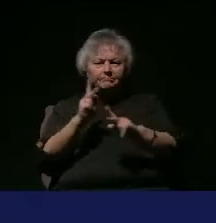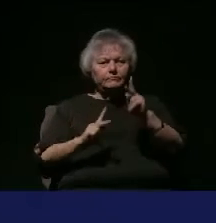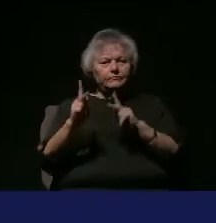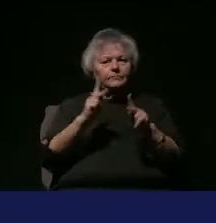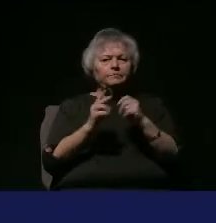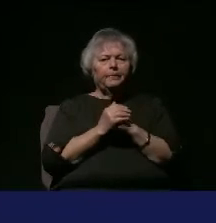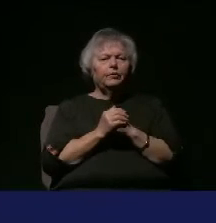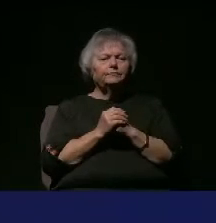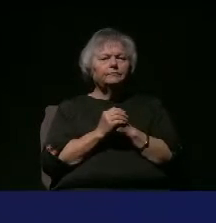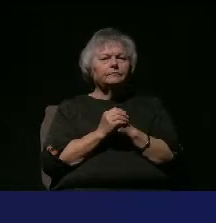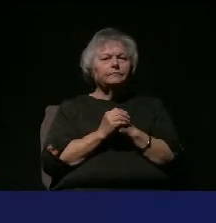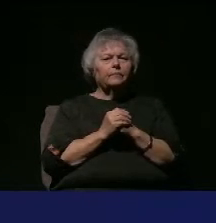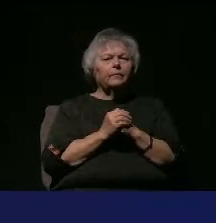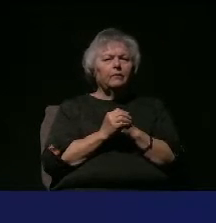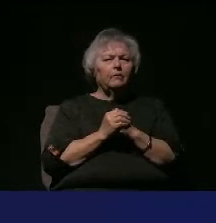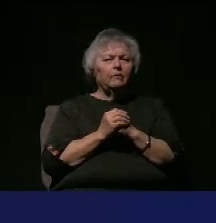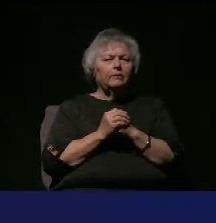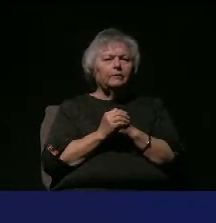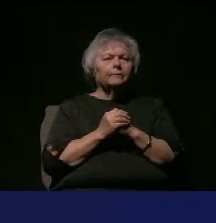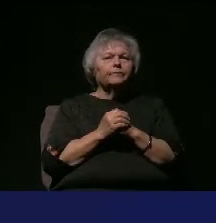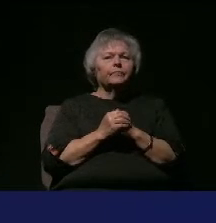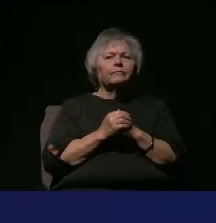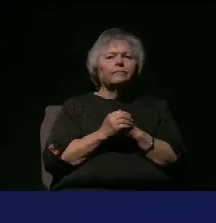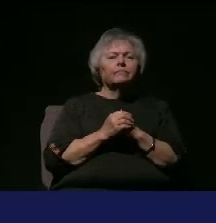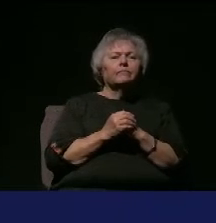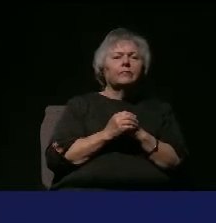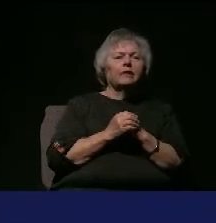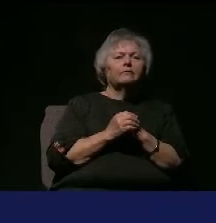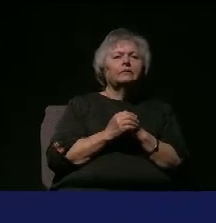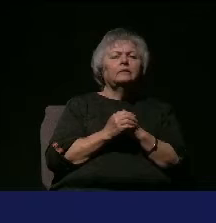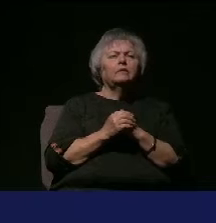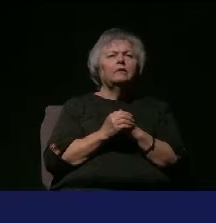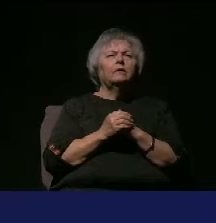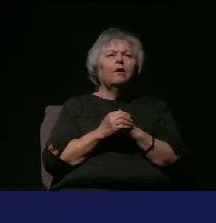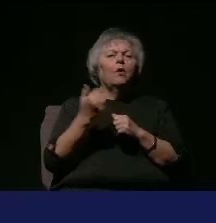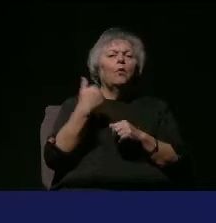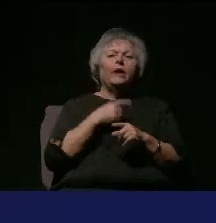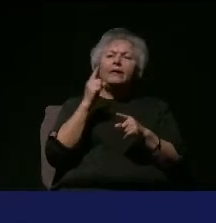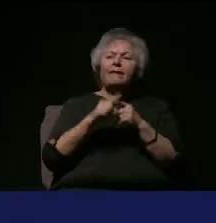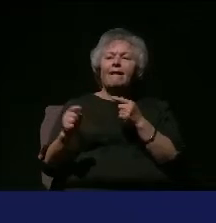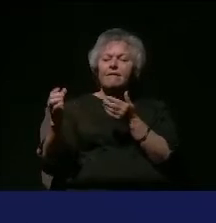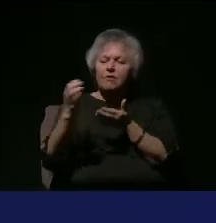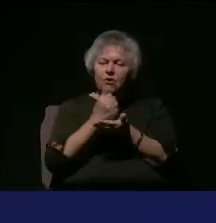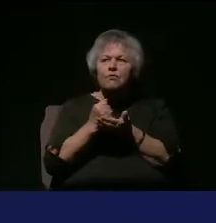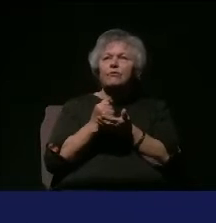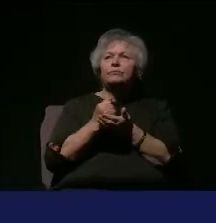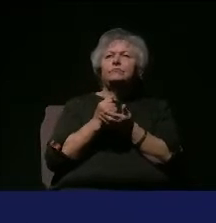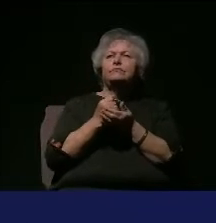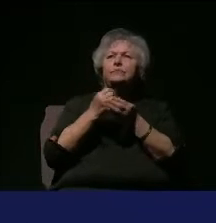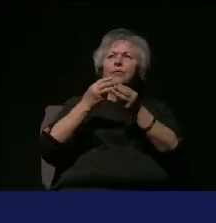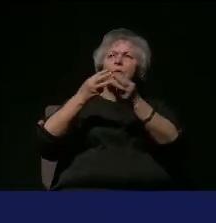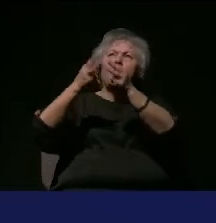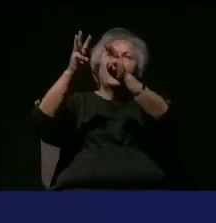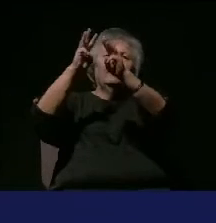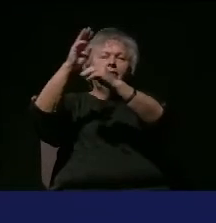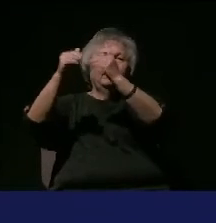grace, our belief and acceptance of Jesus Christ and the power of the Holy Spirit working in us. There's going to be different rewards in